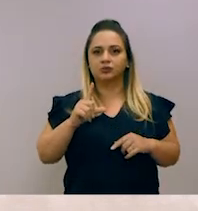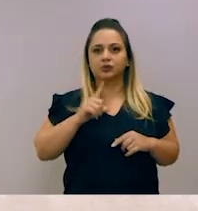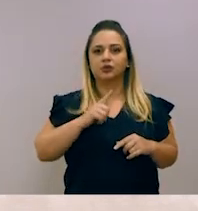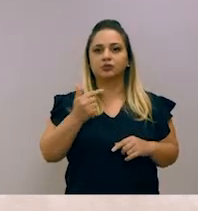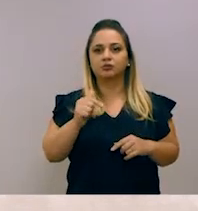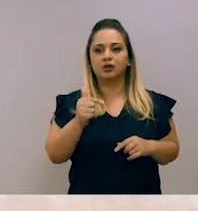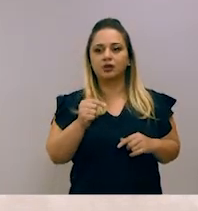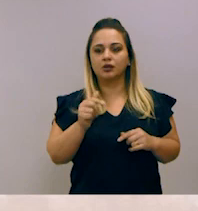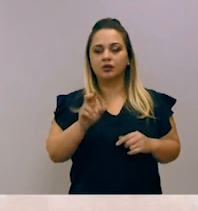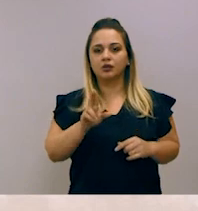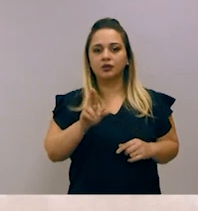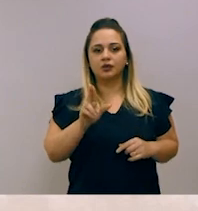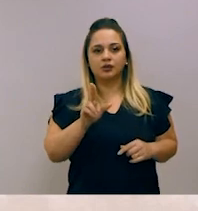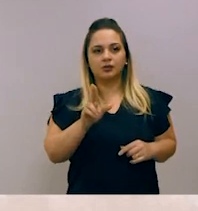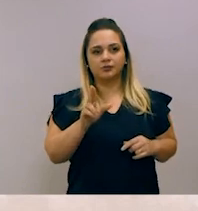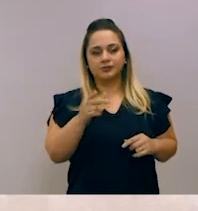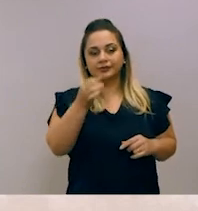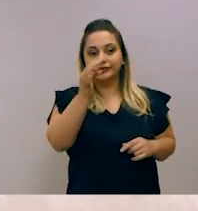have eventually